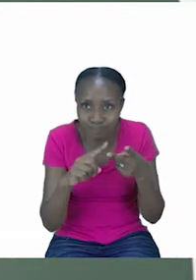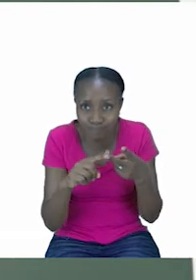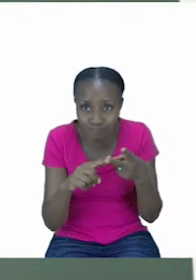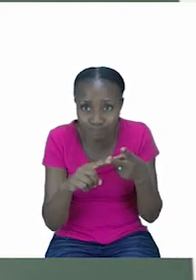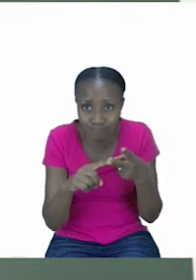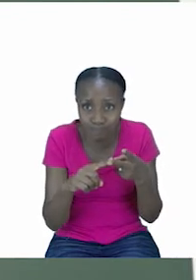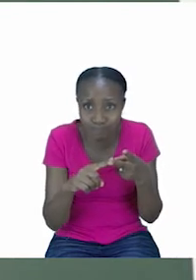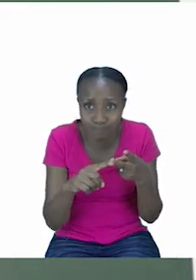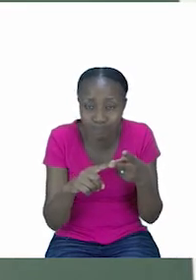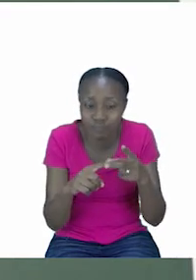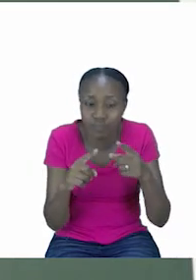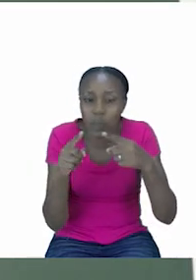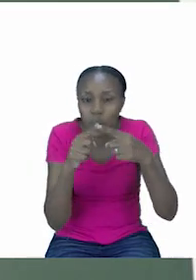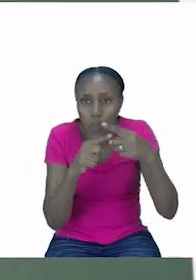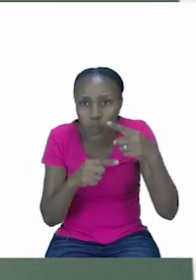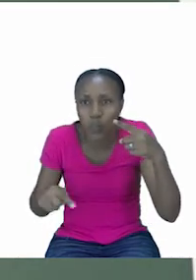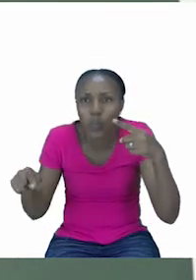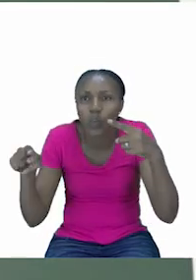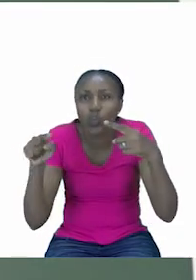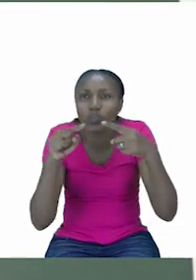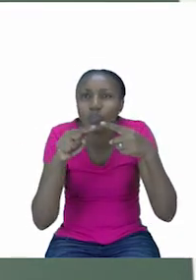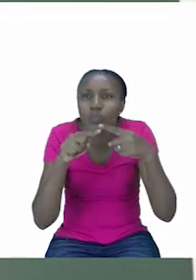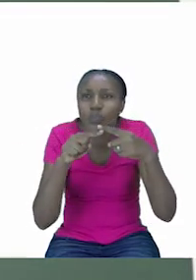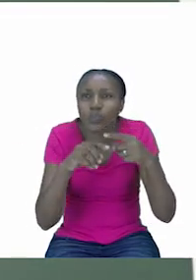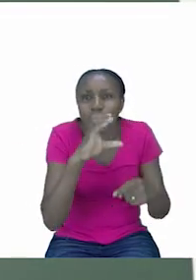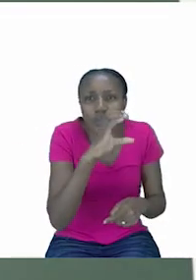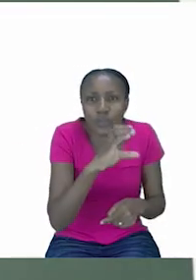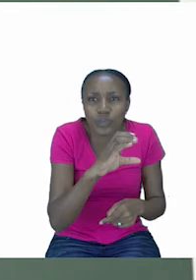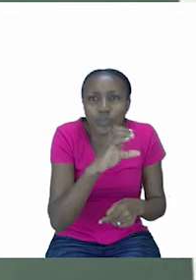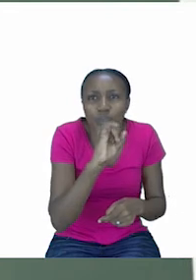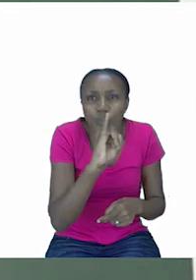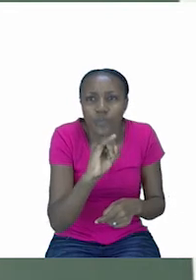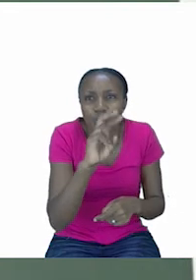a circle. Everybody, let us say